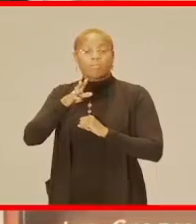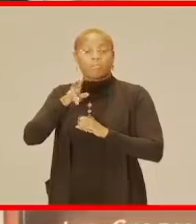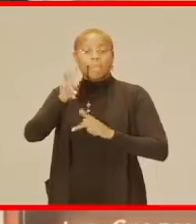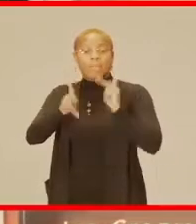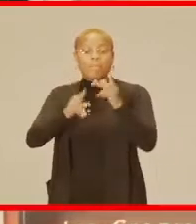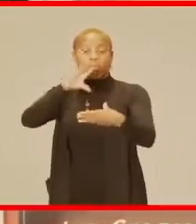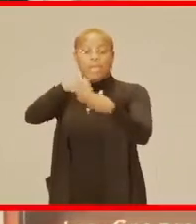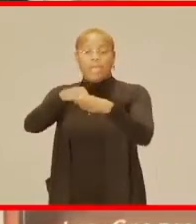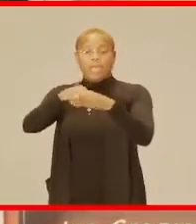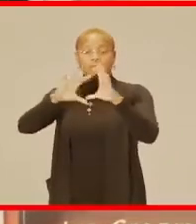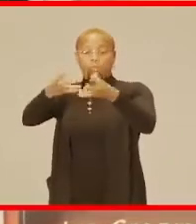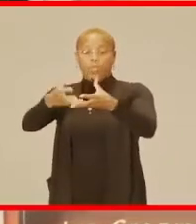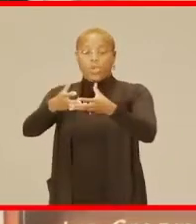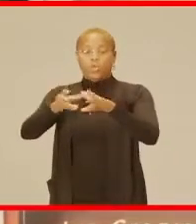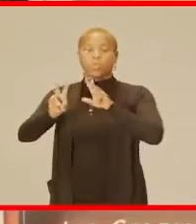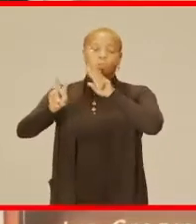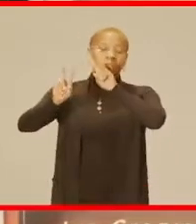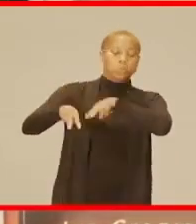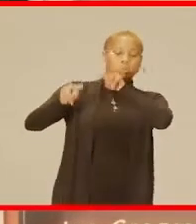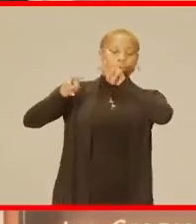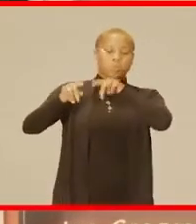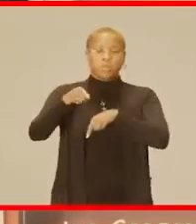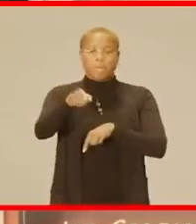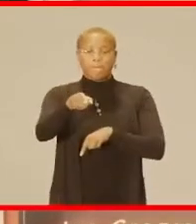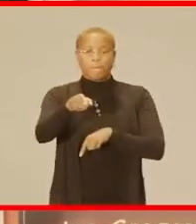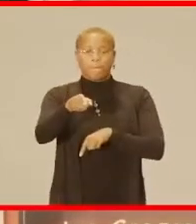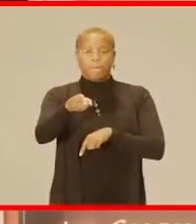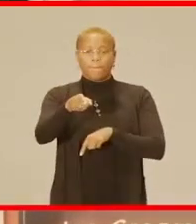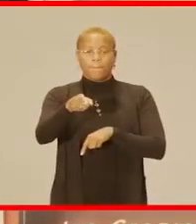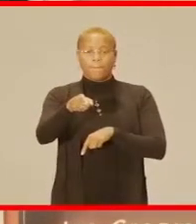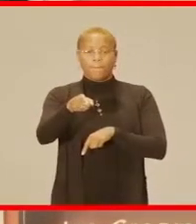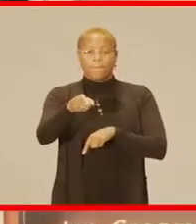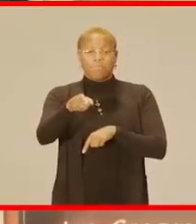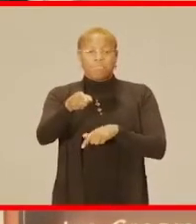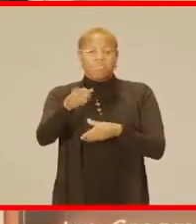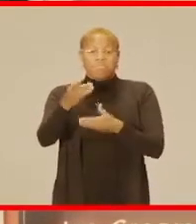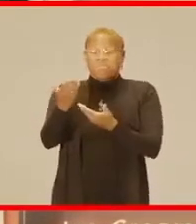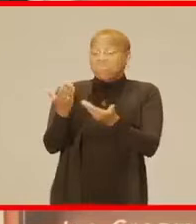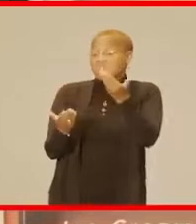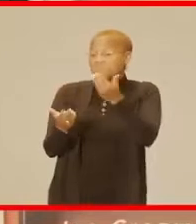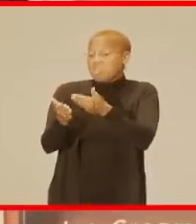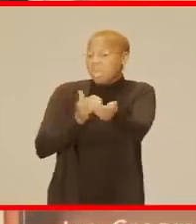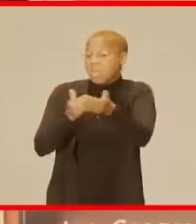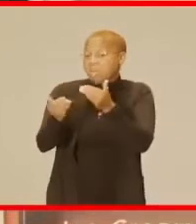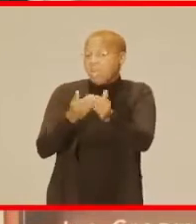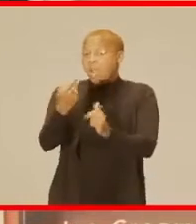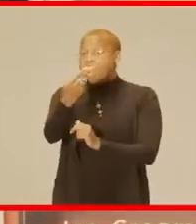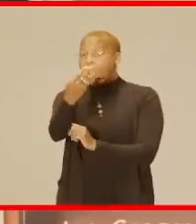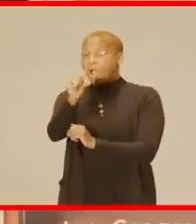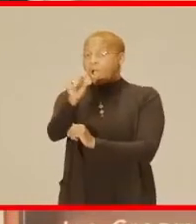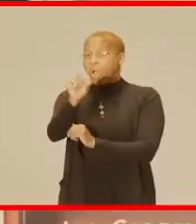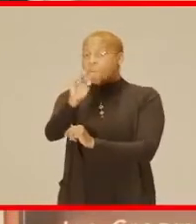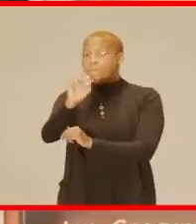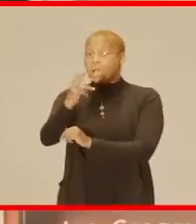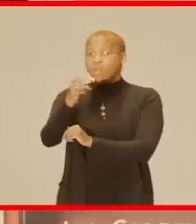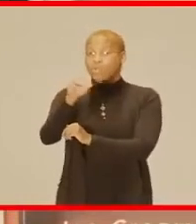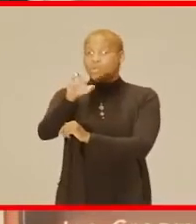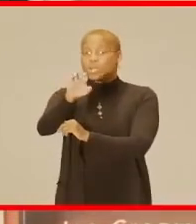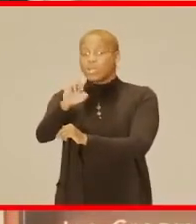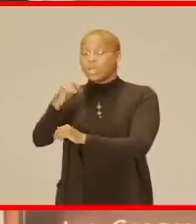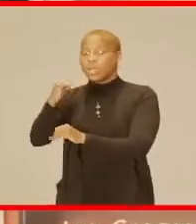that fictional world. Whether it's Hermione Granger being picked on as a mudblood in Harry Potter,